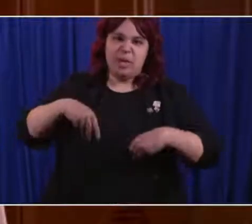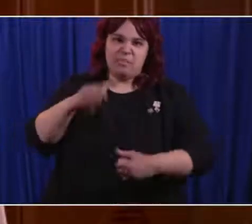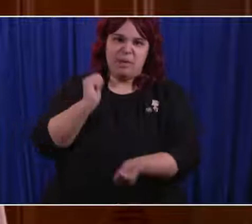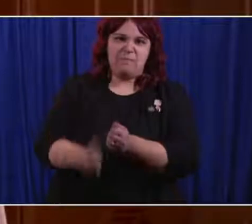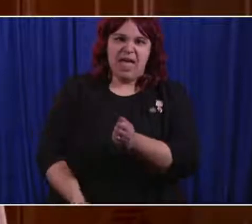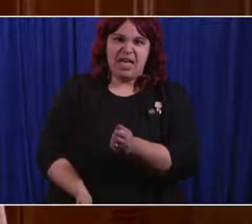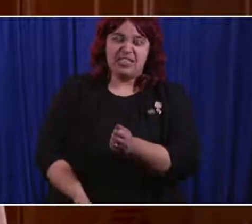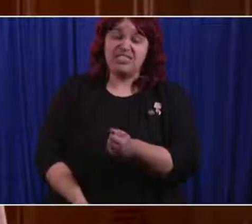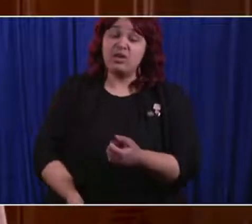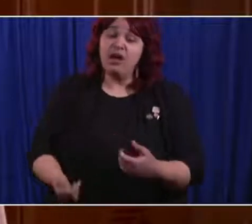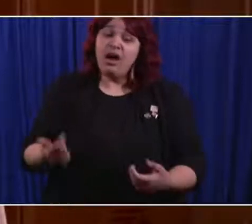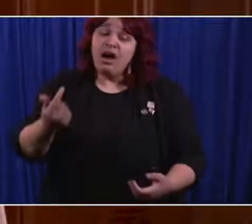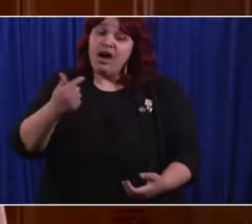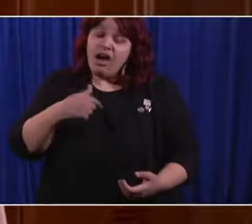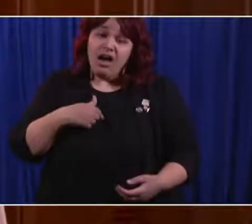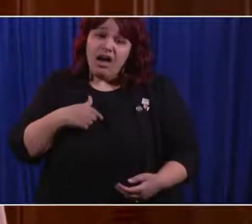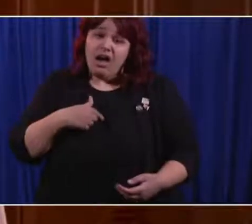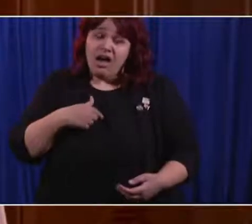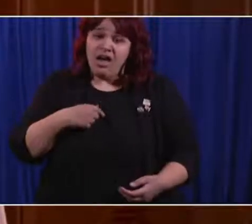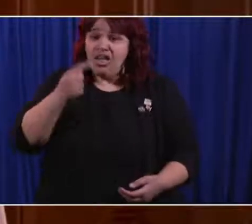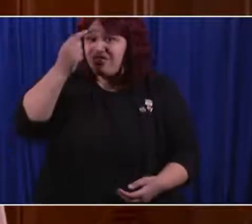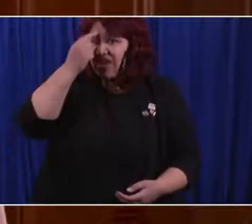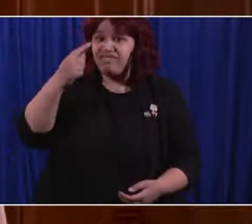be had. I think that we